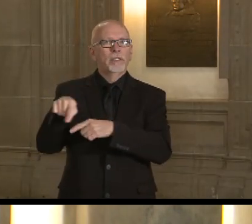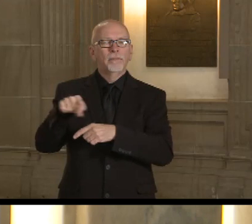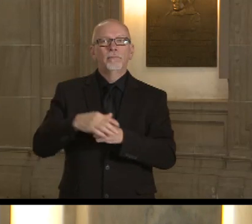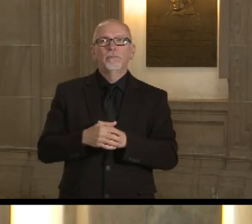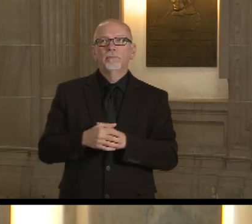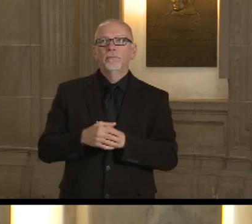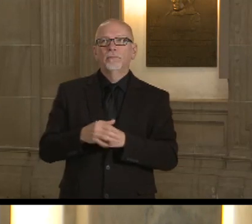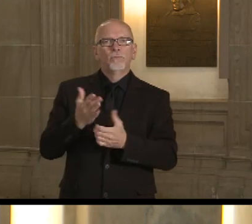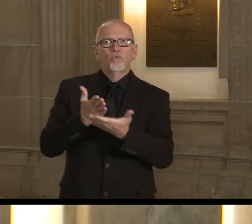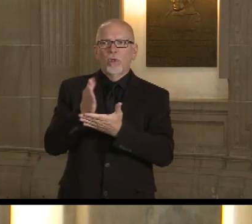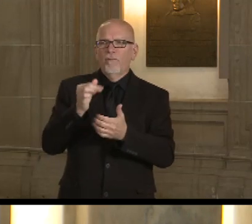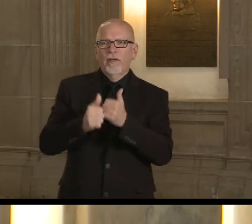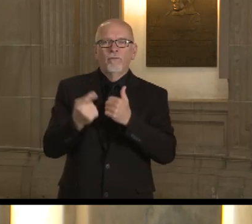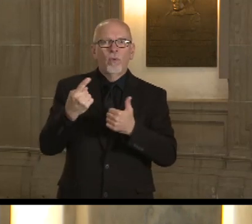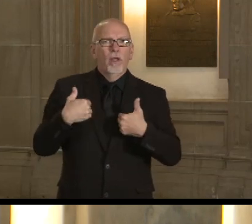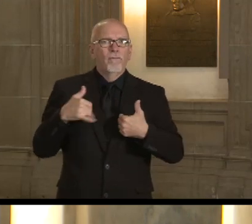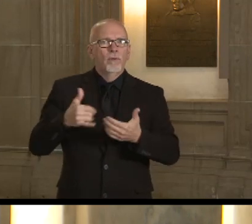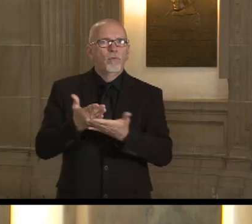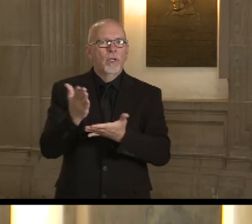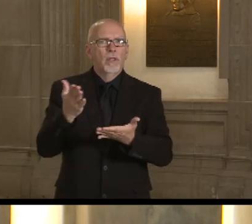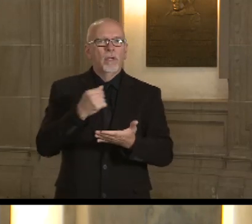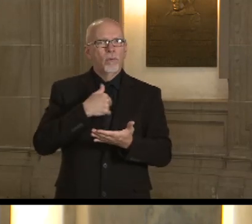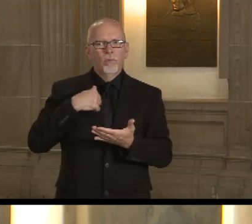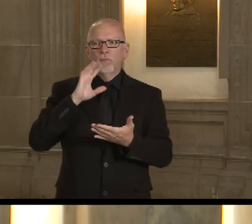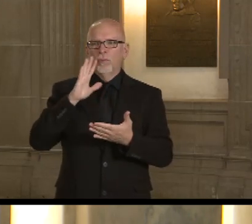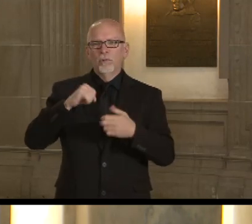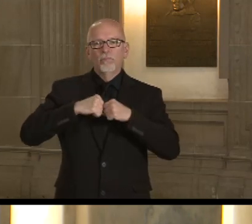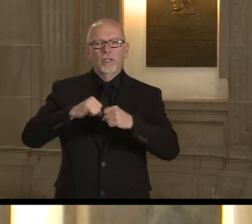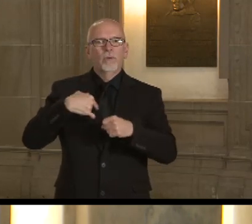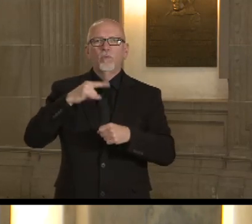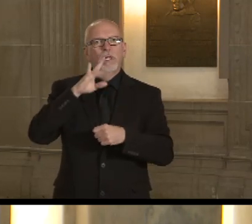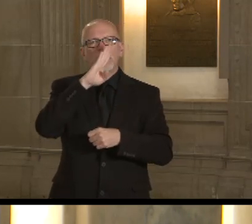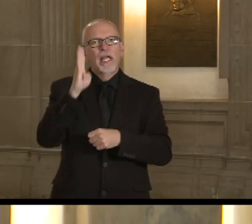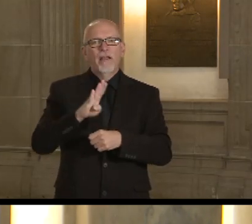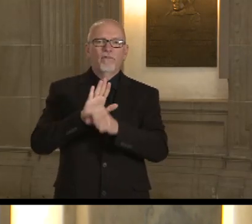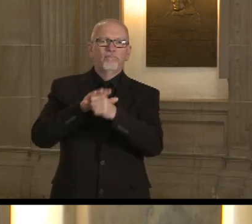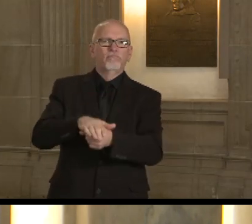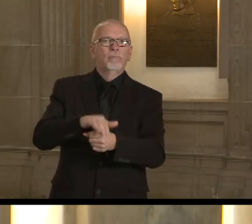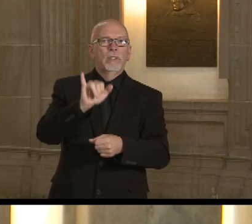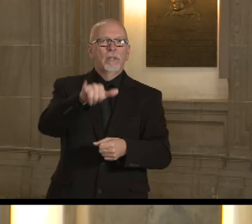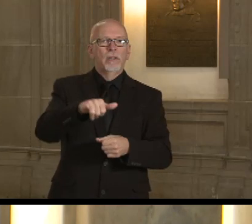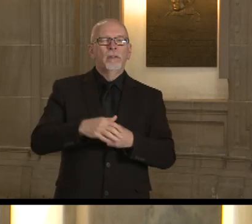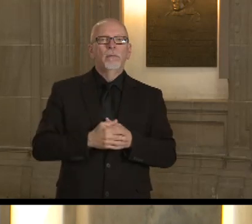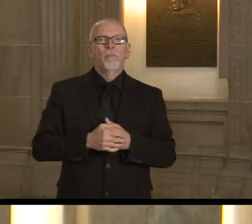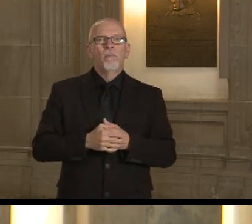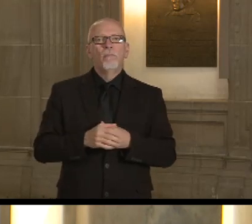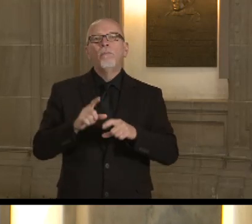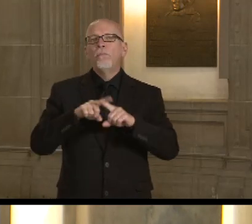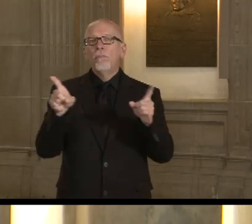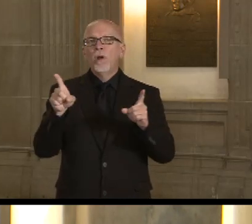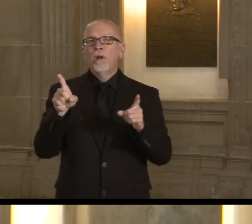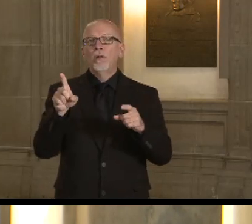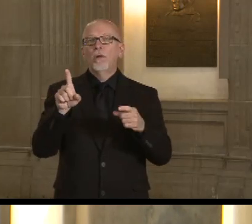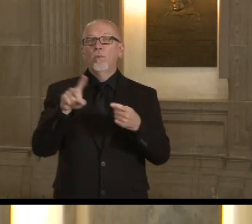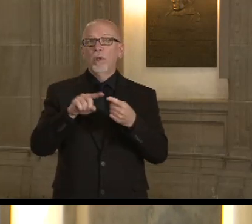It's a right of every American citizen, and we will never get in the way of that. But it changes